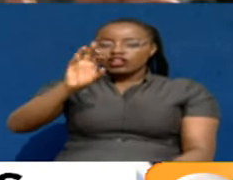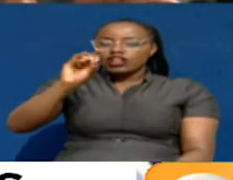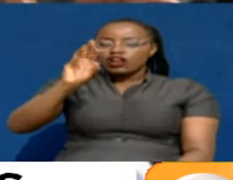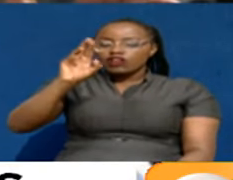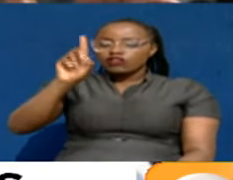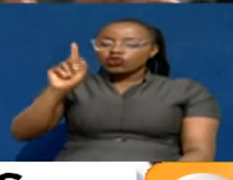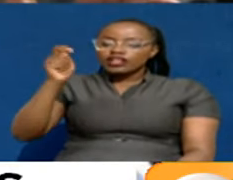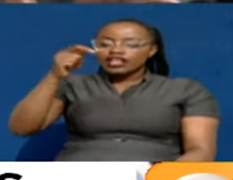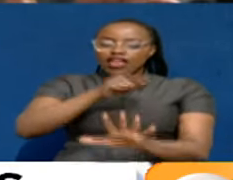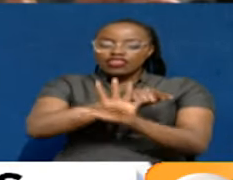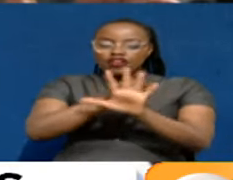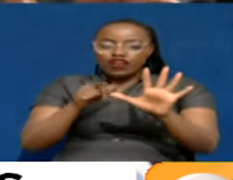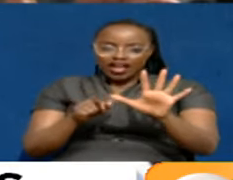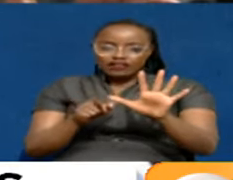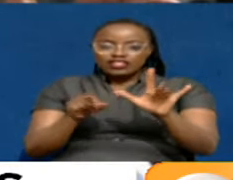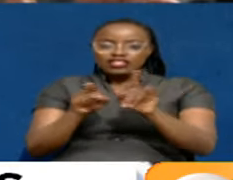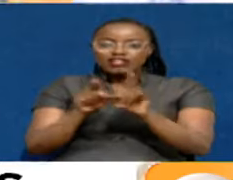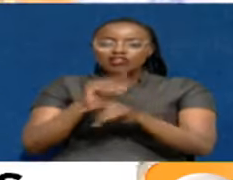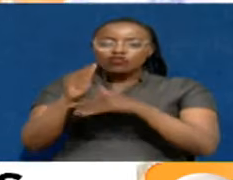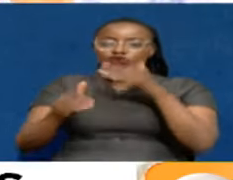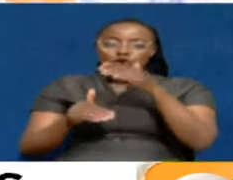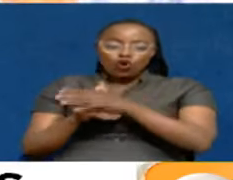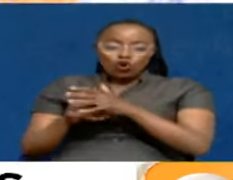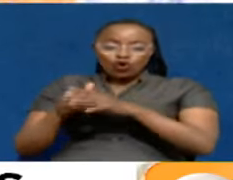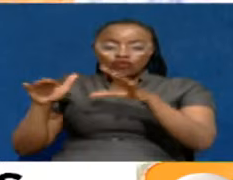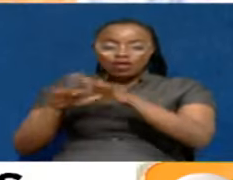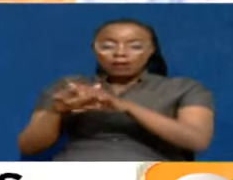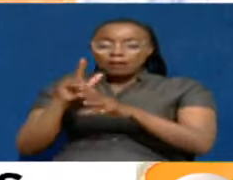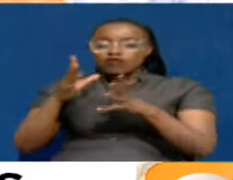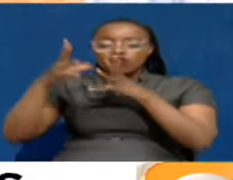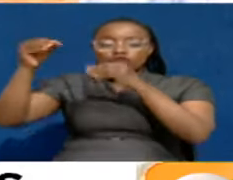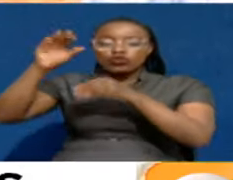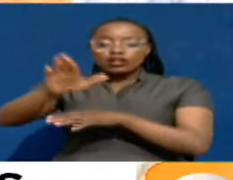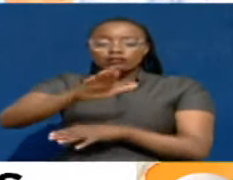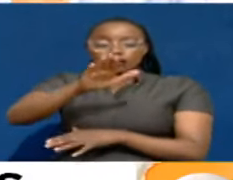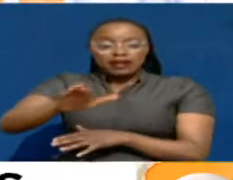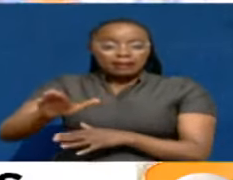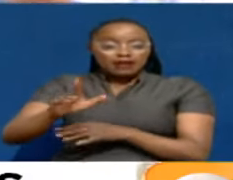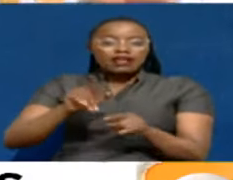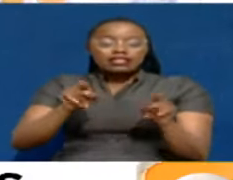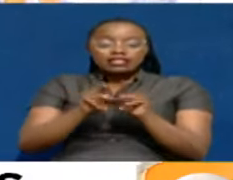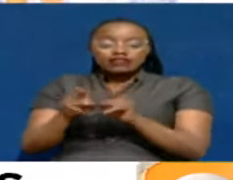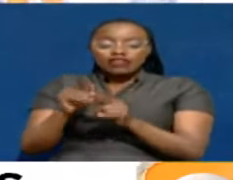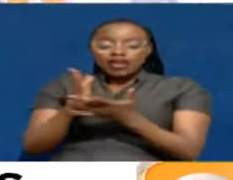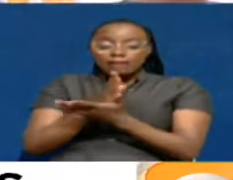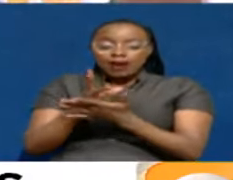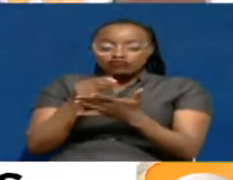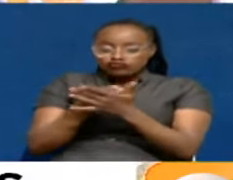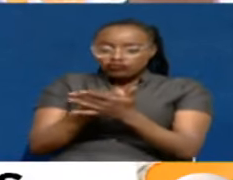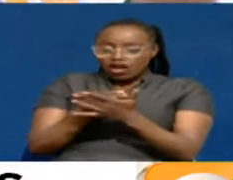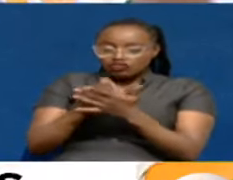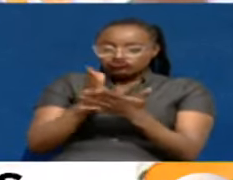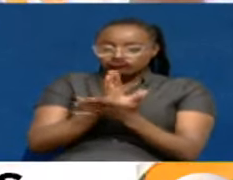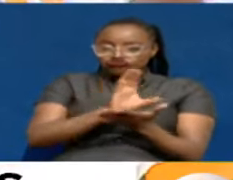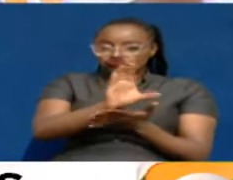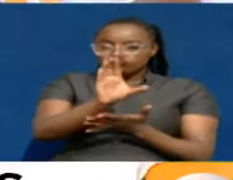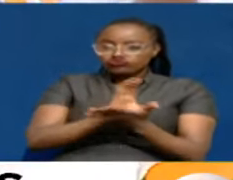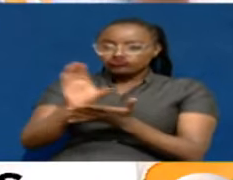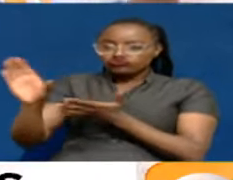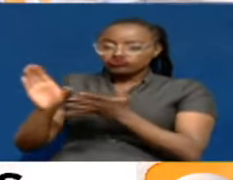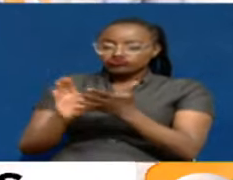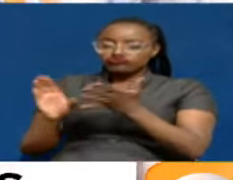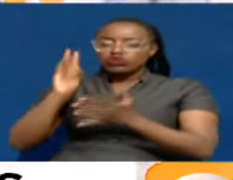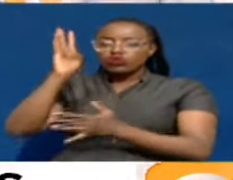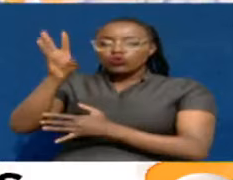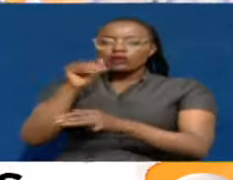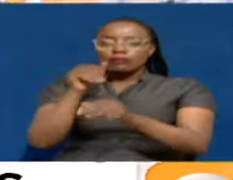the five of us, kulingana na wajumbe ambao watakuwa wameenda kwa bunge, basi mgao wa pesa utakuwa